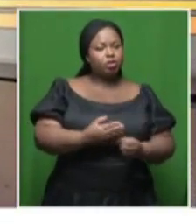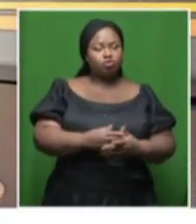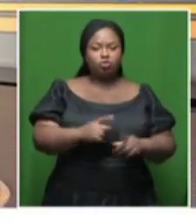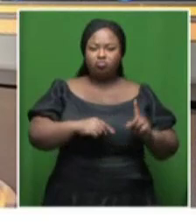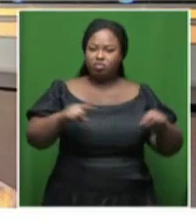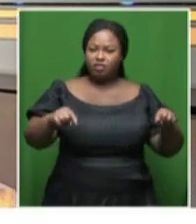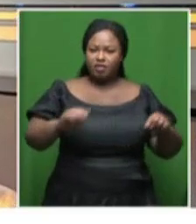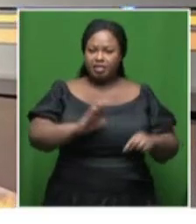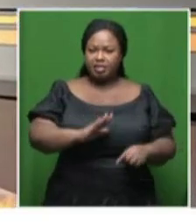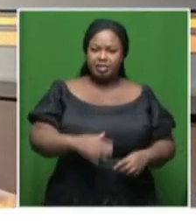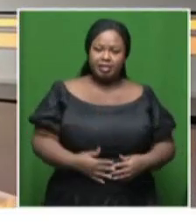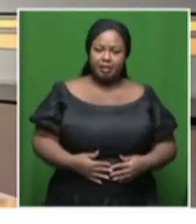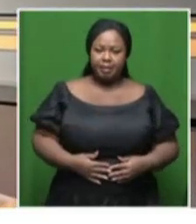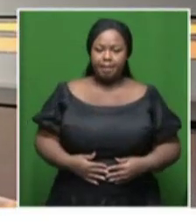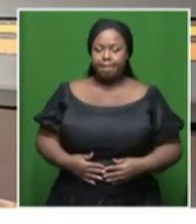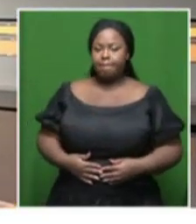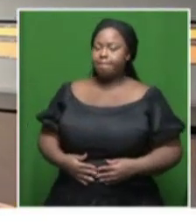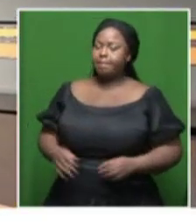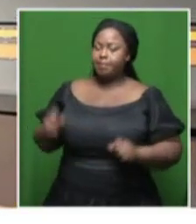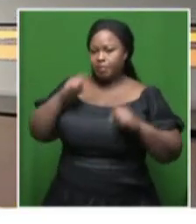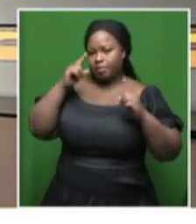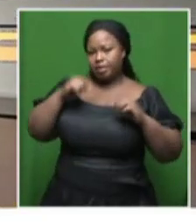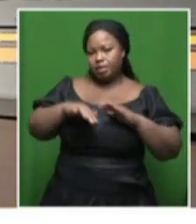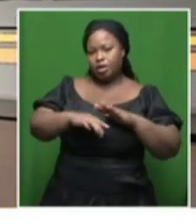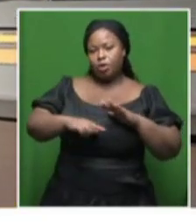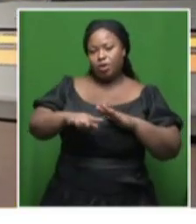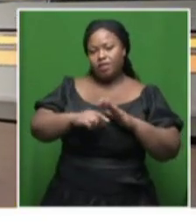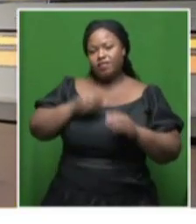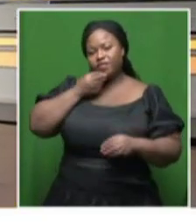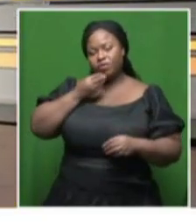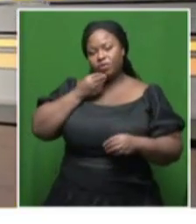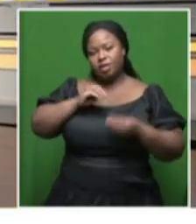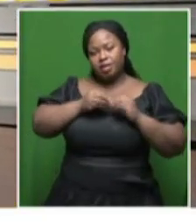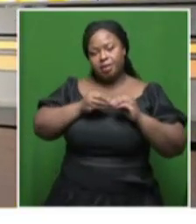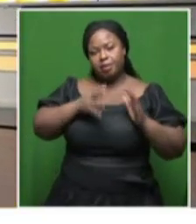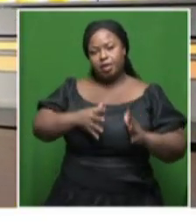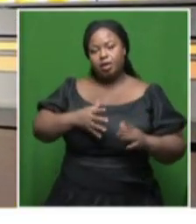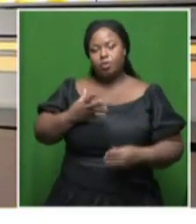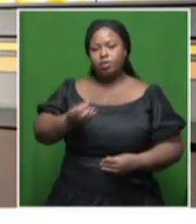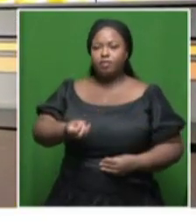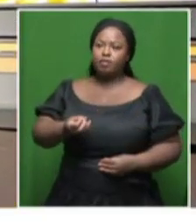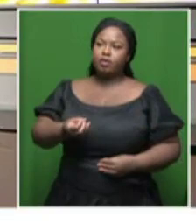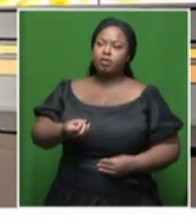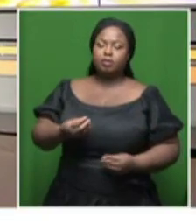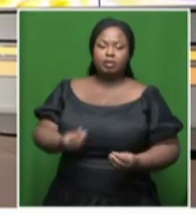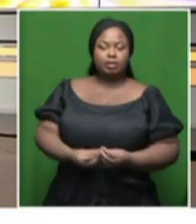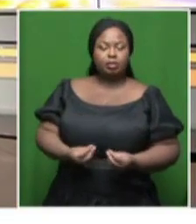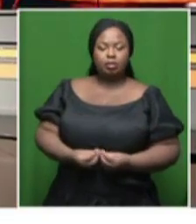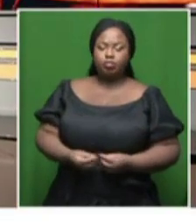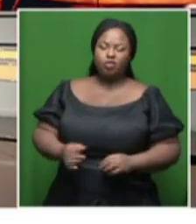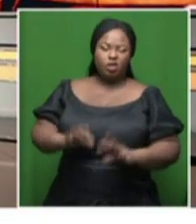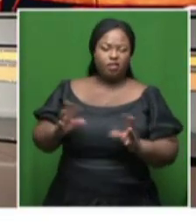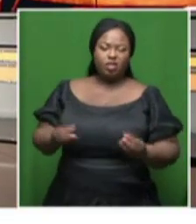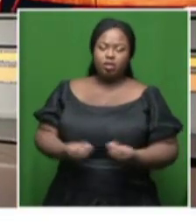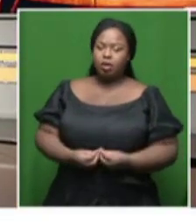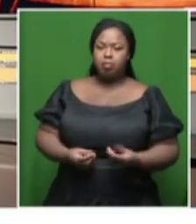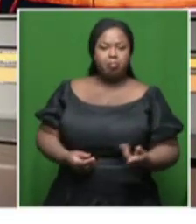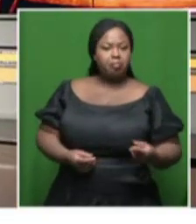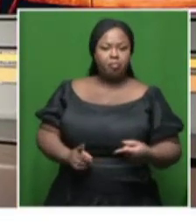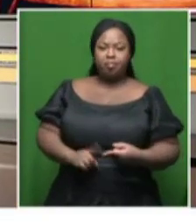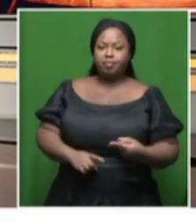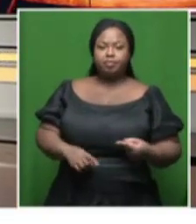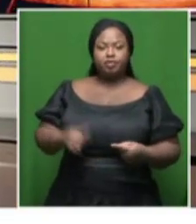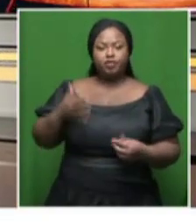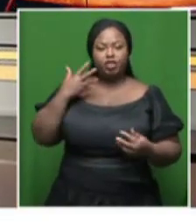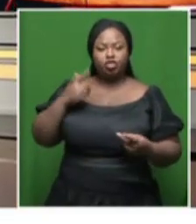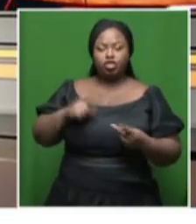the different palates? Sure. We've got amazing local makers making food, so we've got, literally got something of everything. We've got something